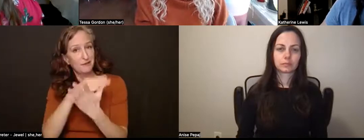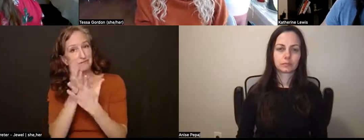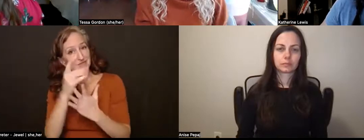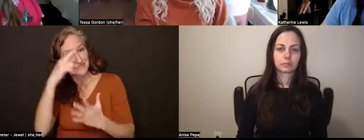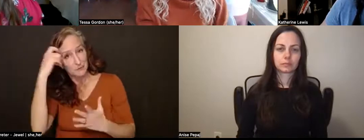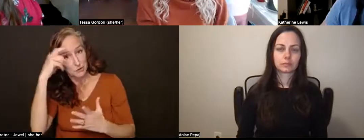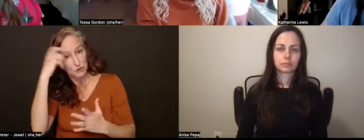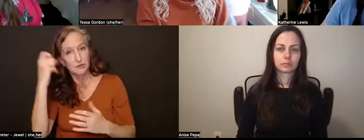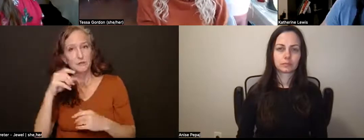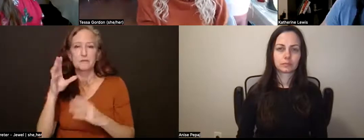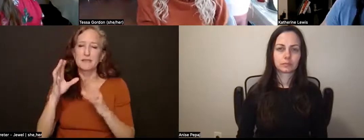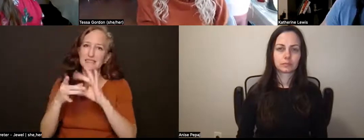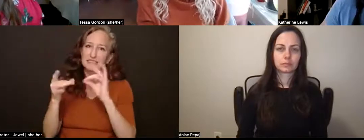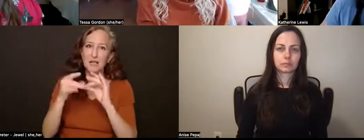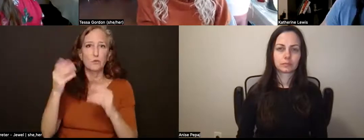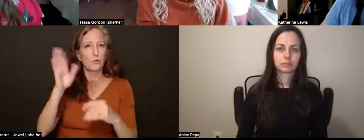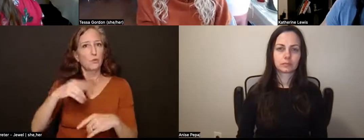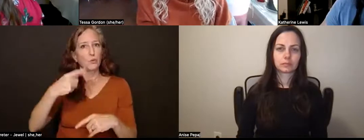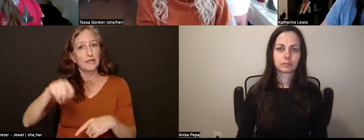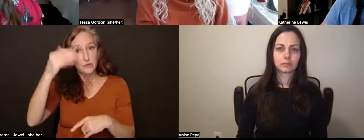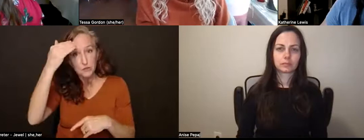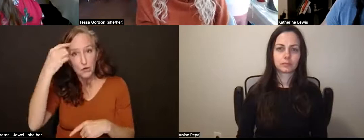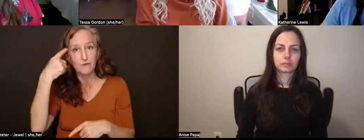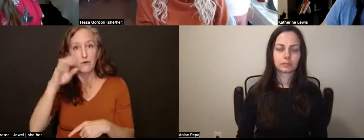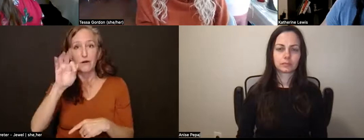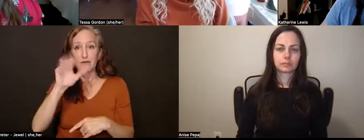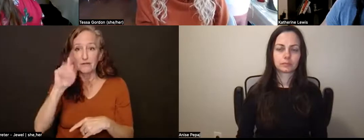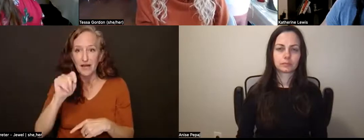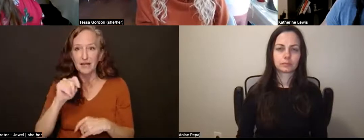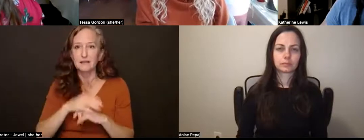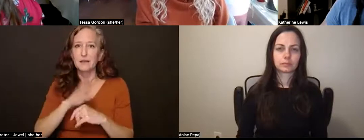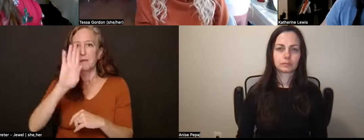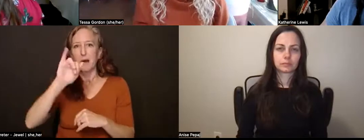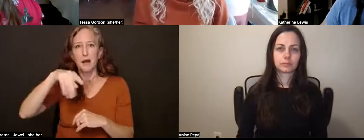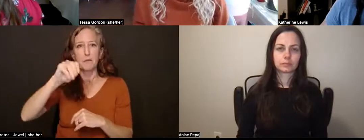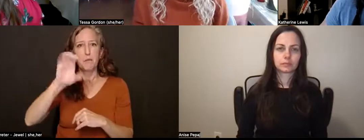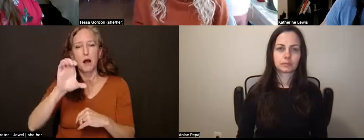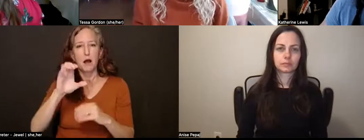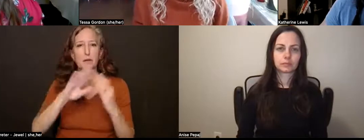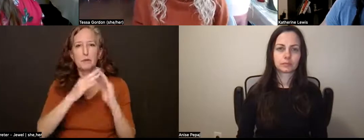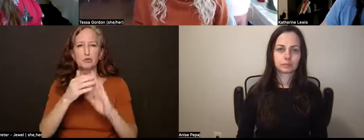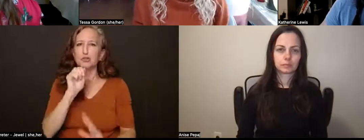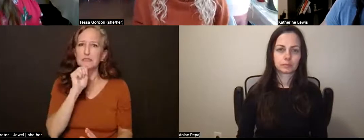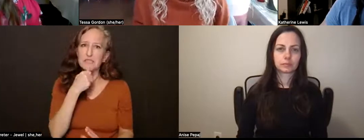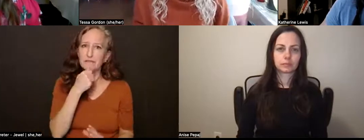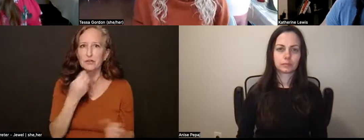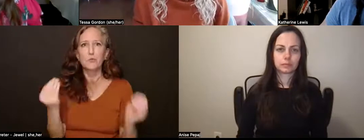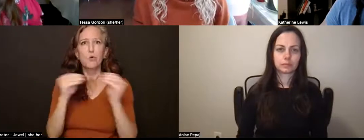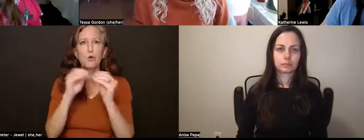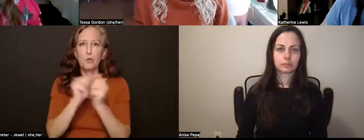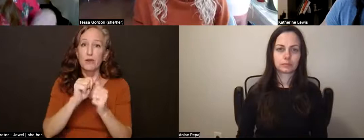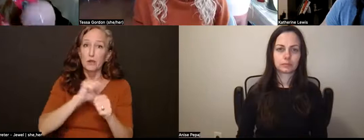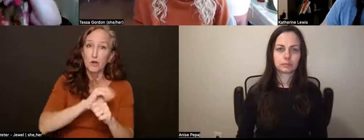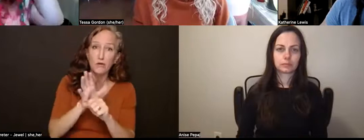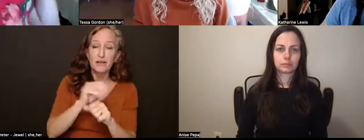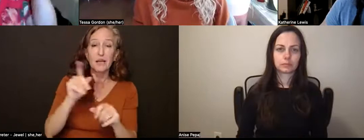know for a fact that the BIPOC community suffers more with COVID and long COVID. And